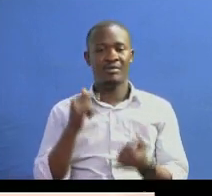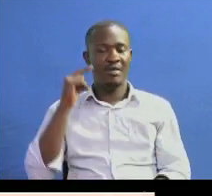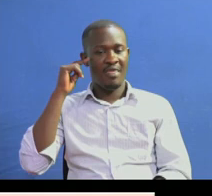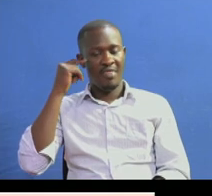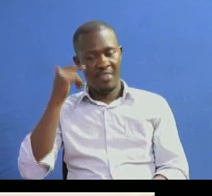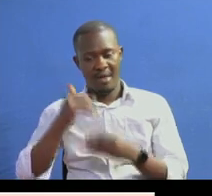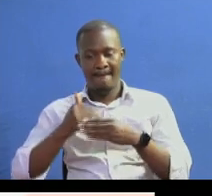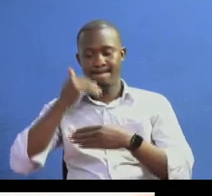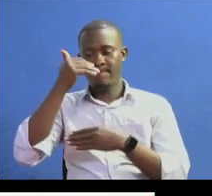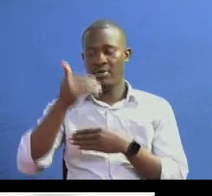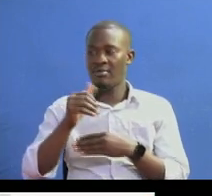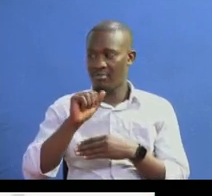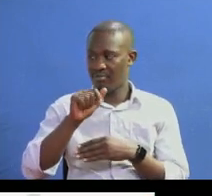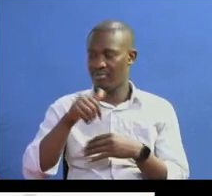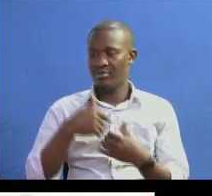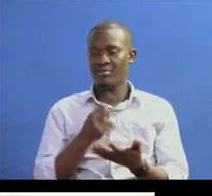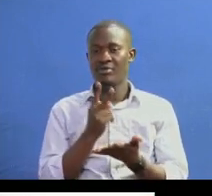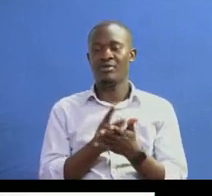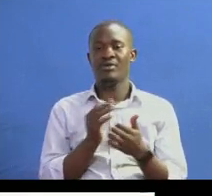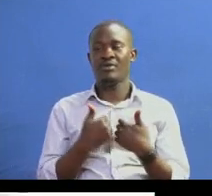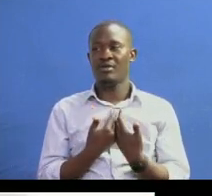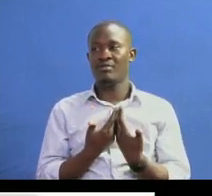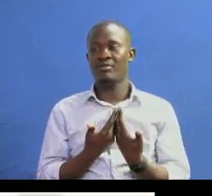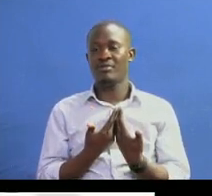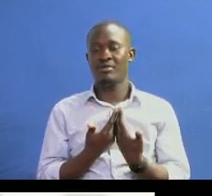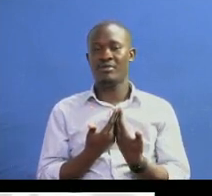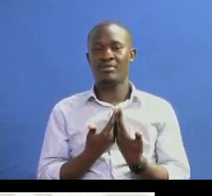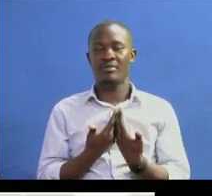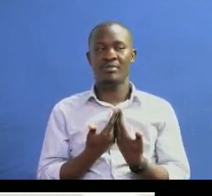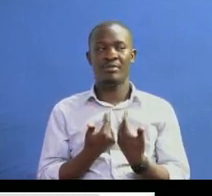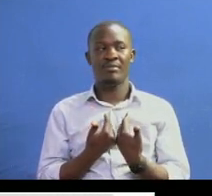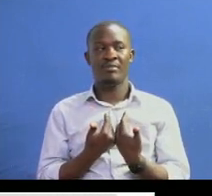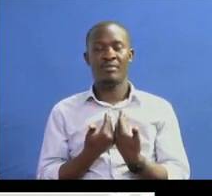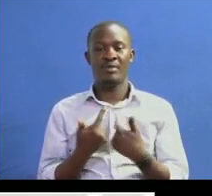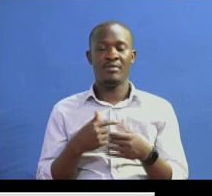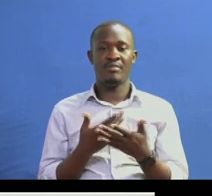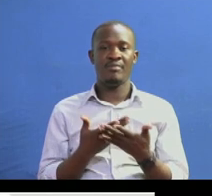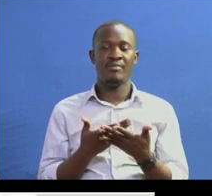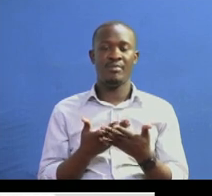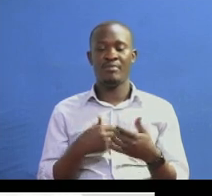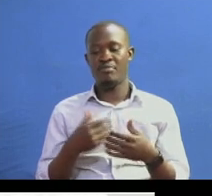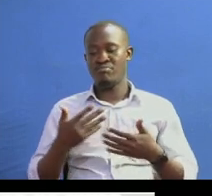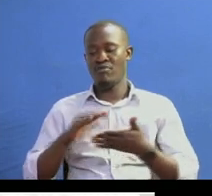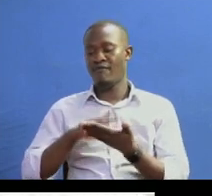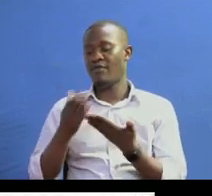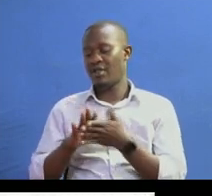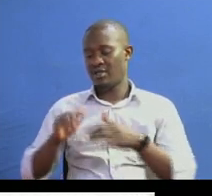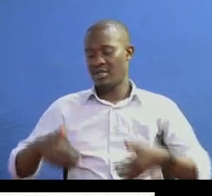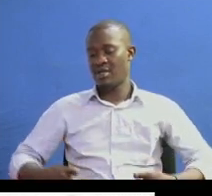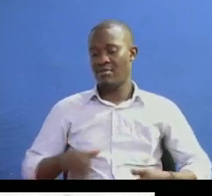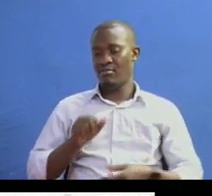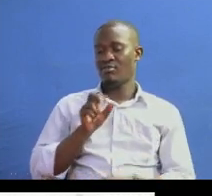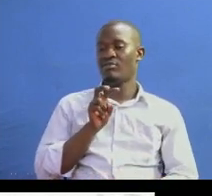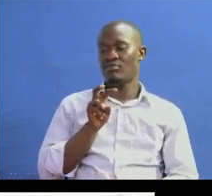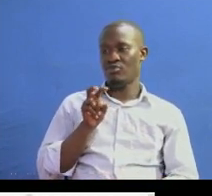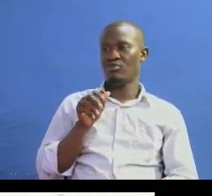beyond. You can no longer just keep on relying on the government that has sometimes failed us young people. We have to also look and